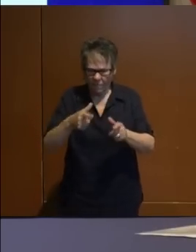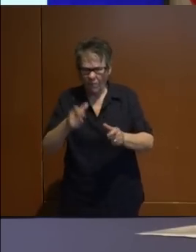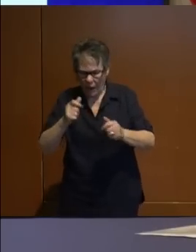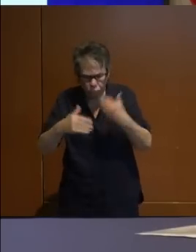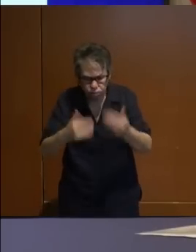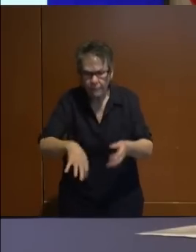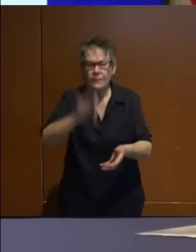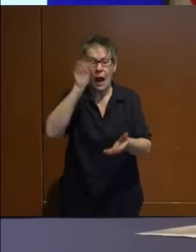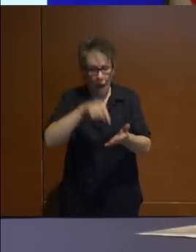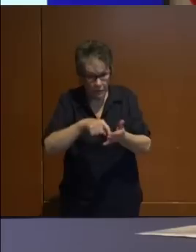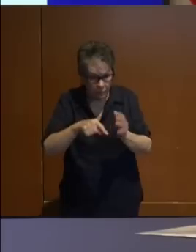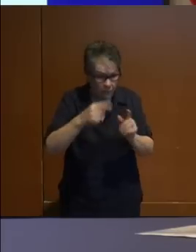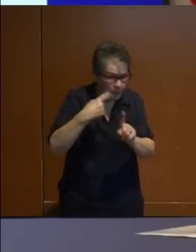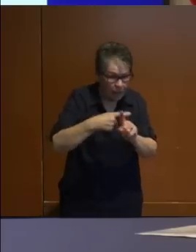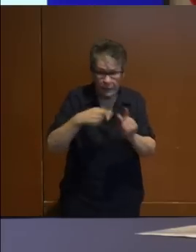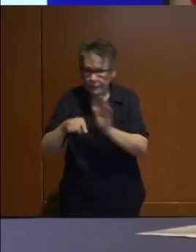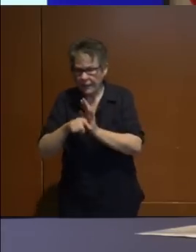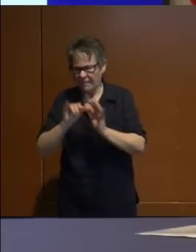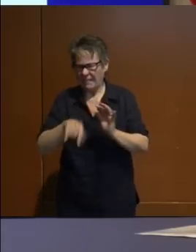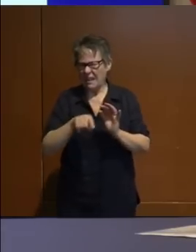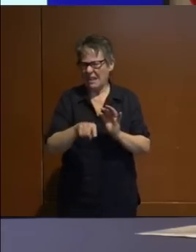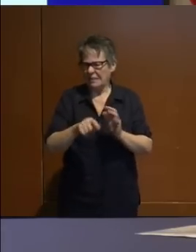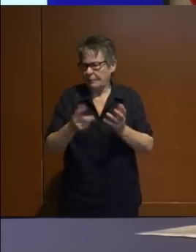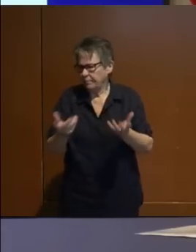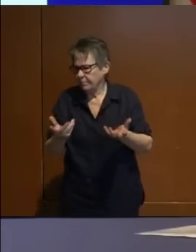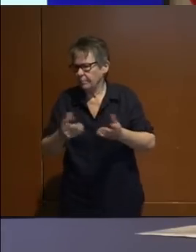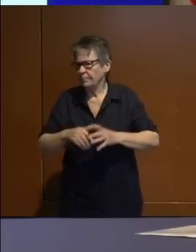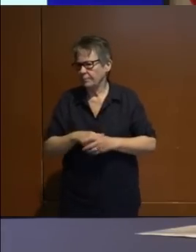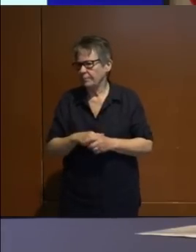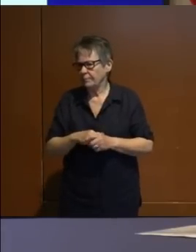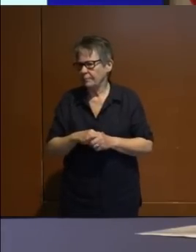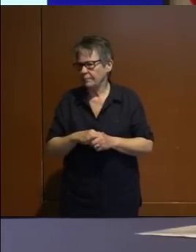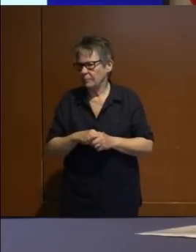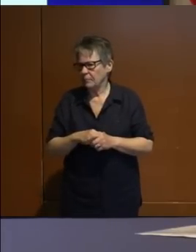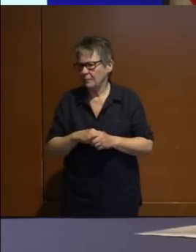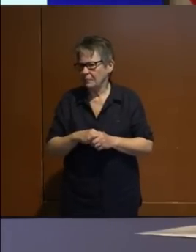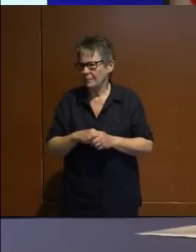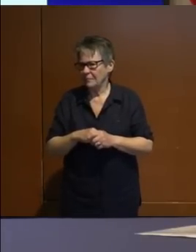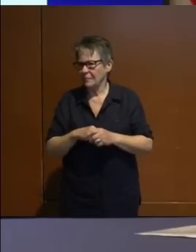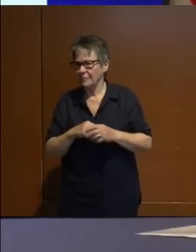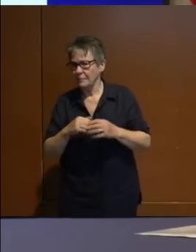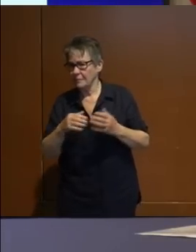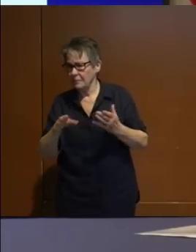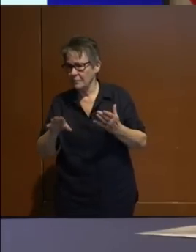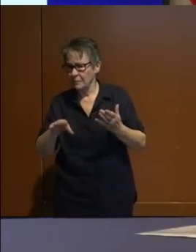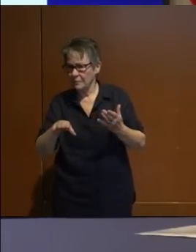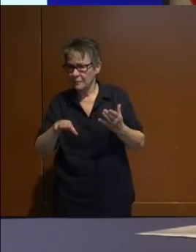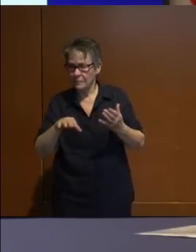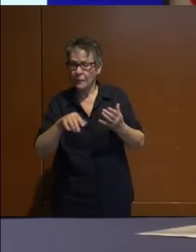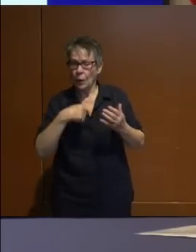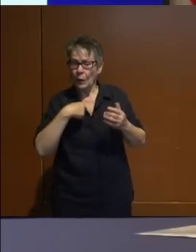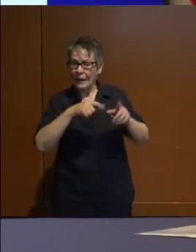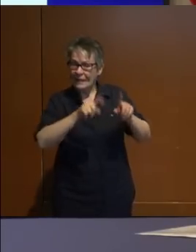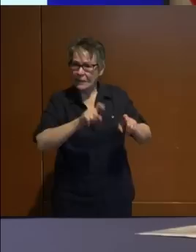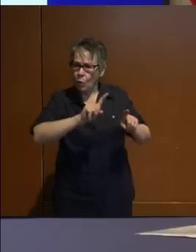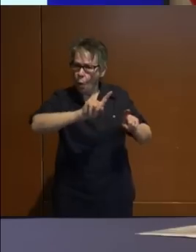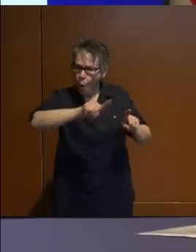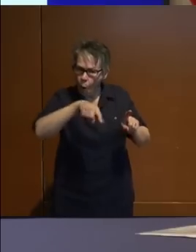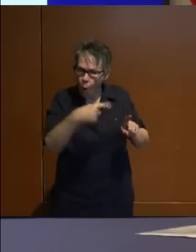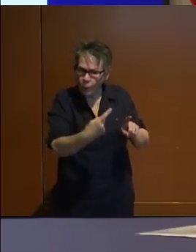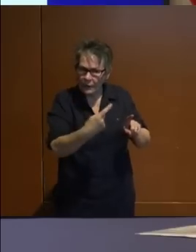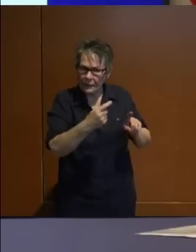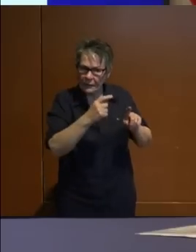right place to start, symptomatic folks. In a perfect world, if we were South Korea and we had all the federal support that we would have hoped